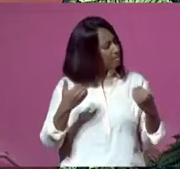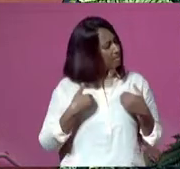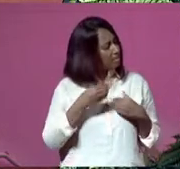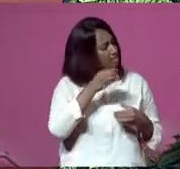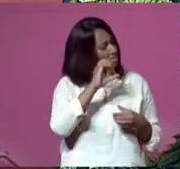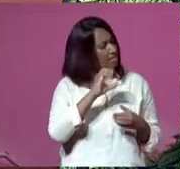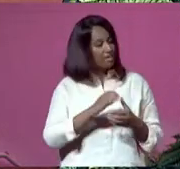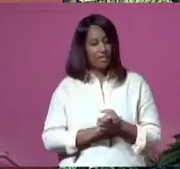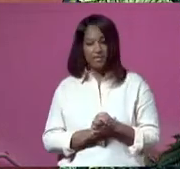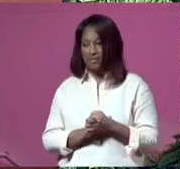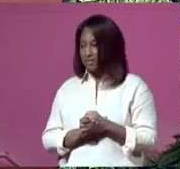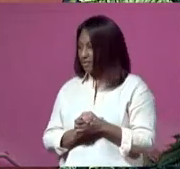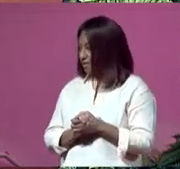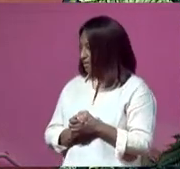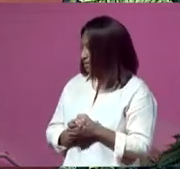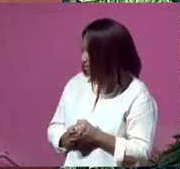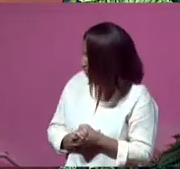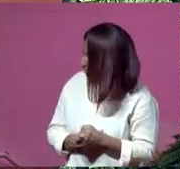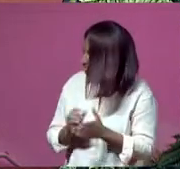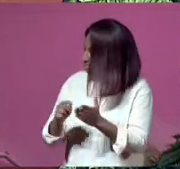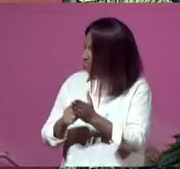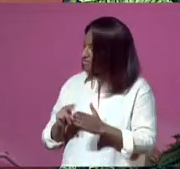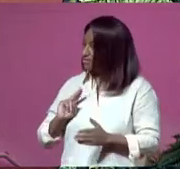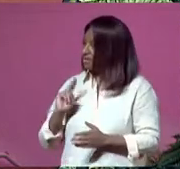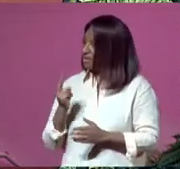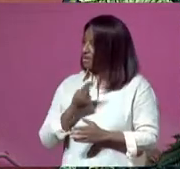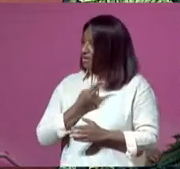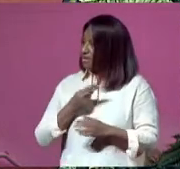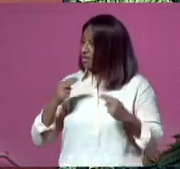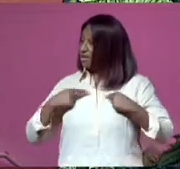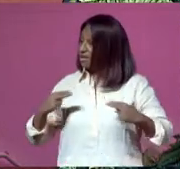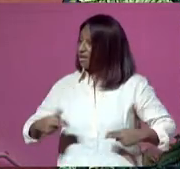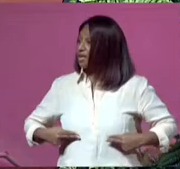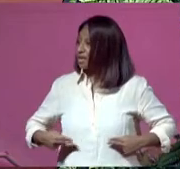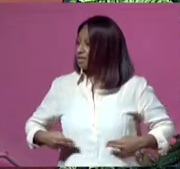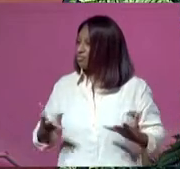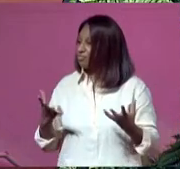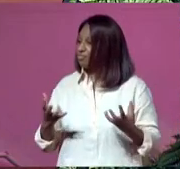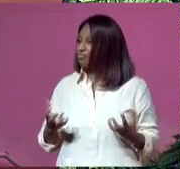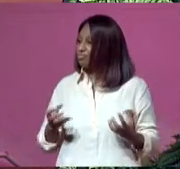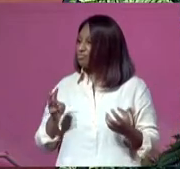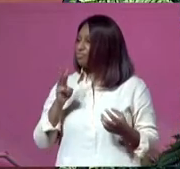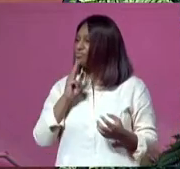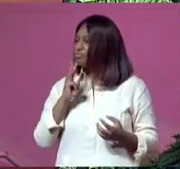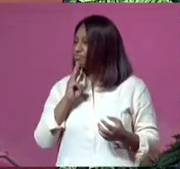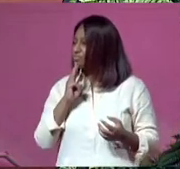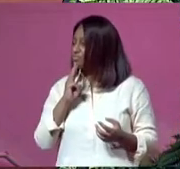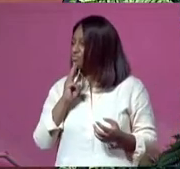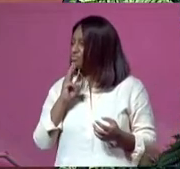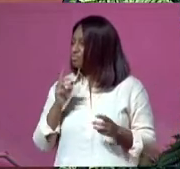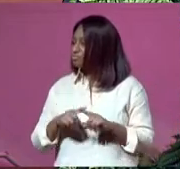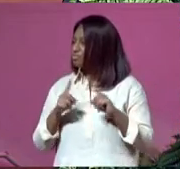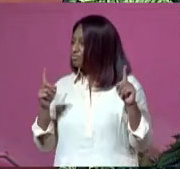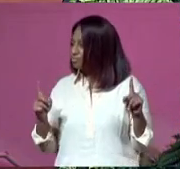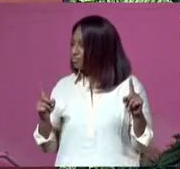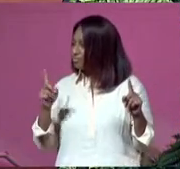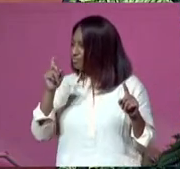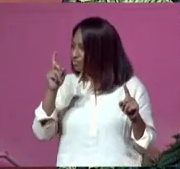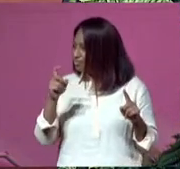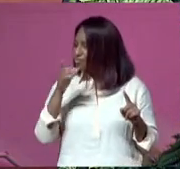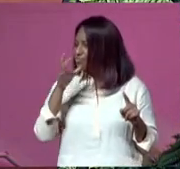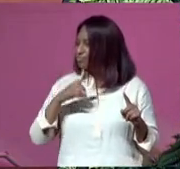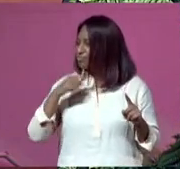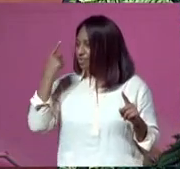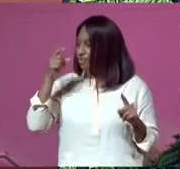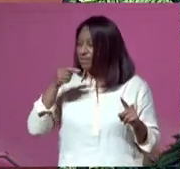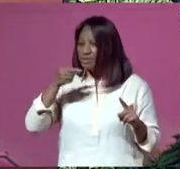Now I know he's showing us his humanity in being thirsty, but he asked her for a drink.